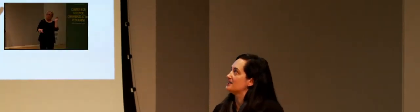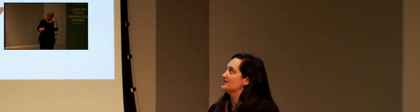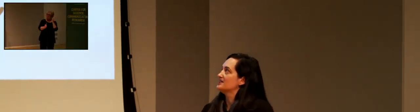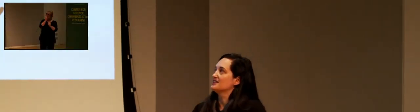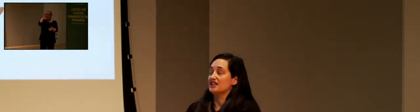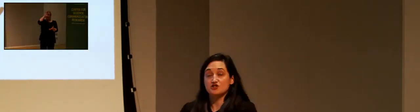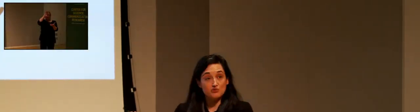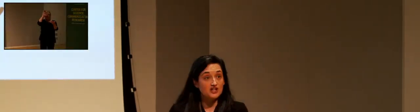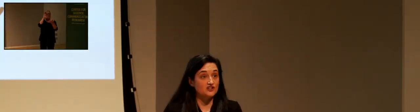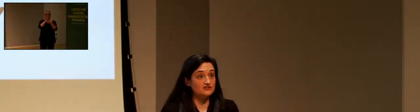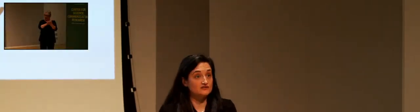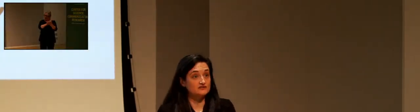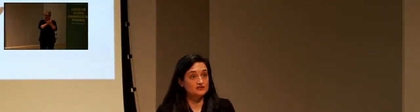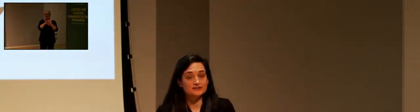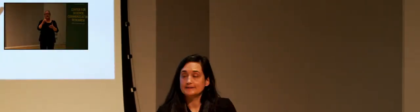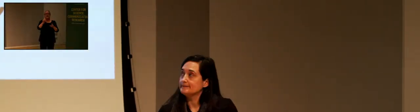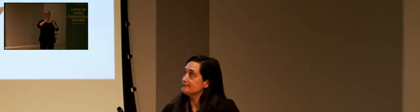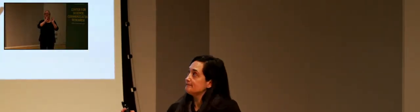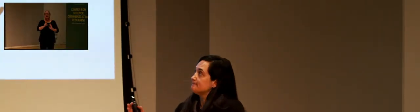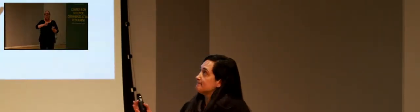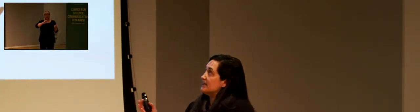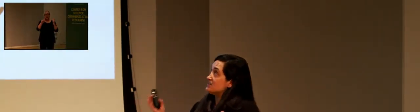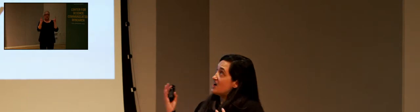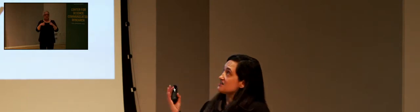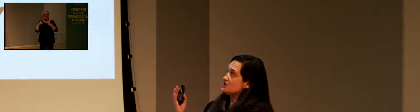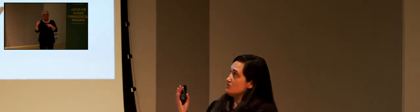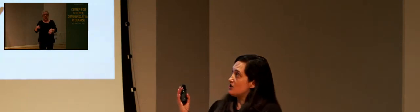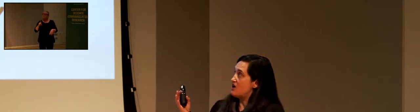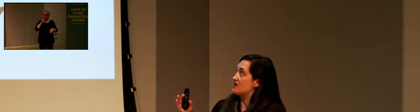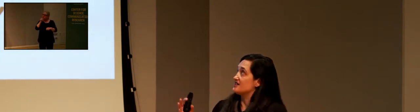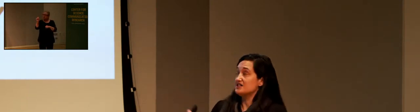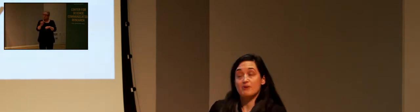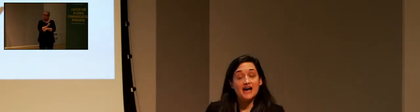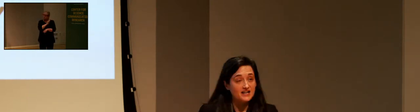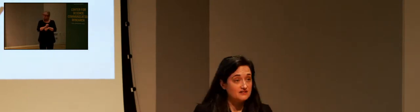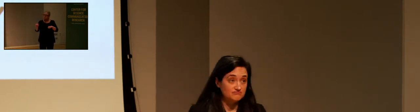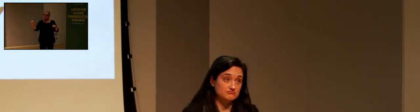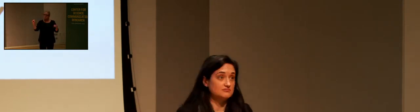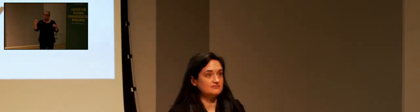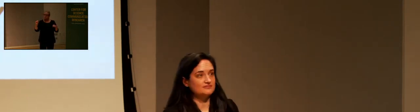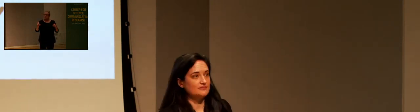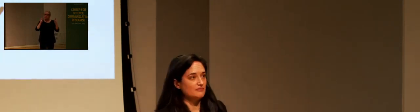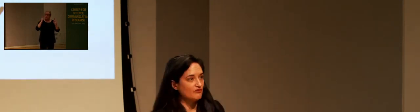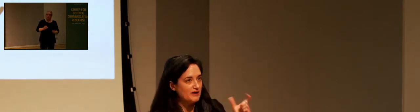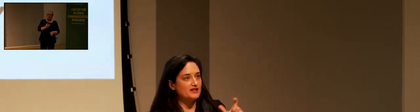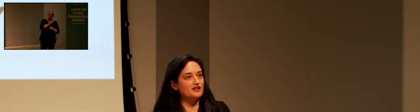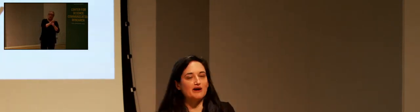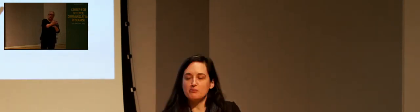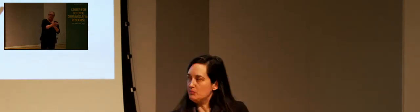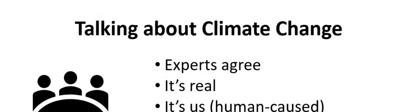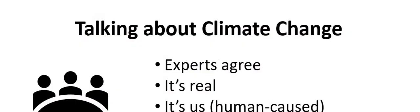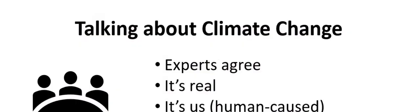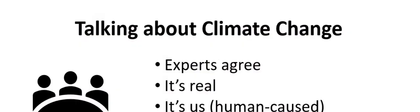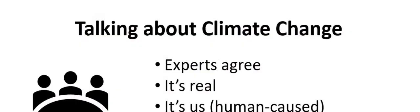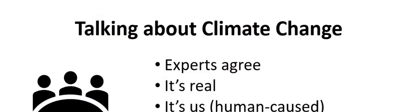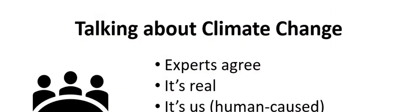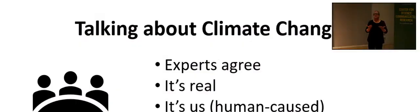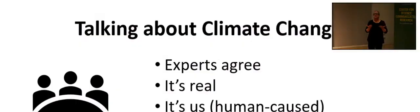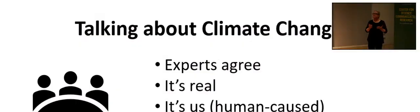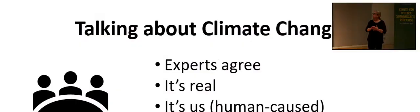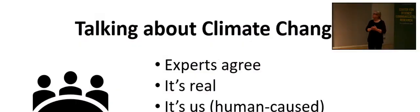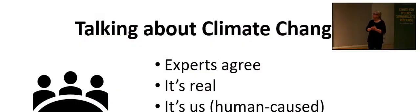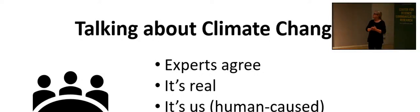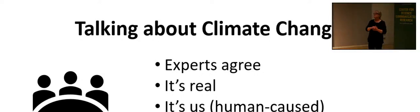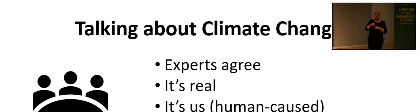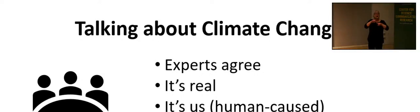is happening. It's real. It's us, human cause. It's bad, framing it around people and health, but